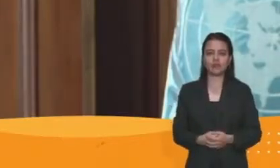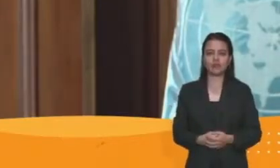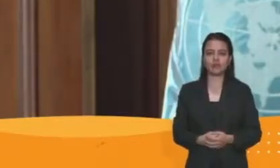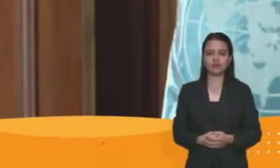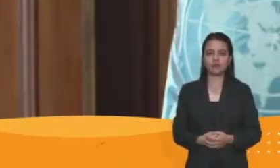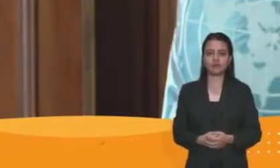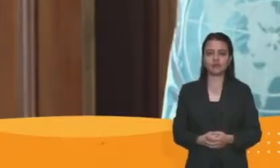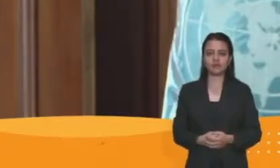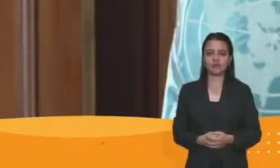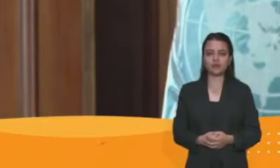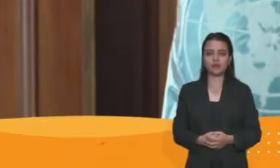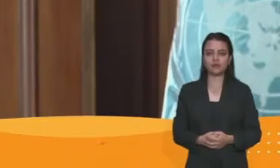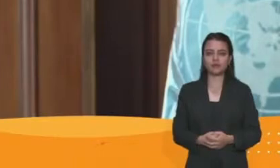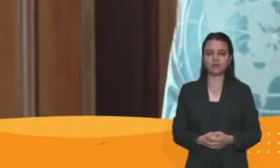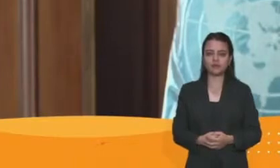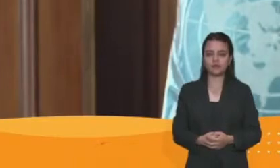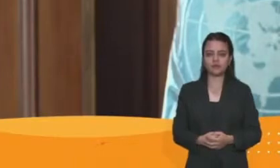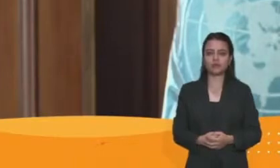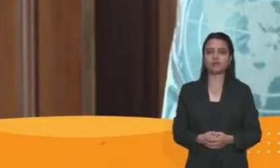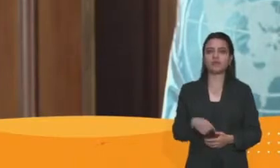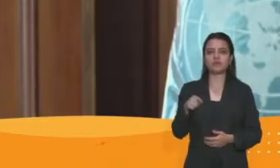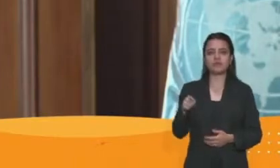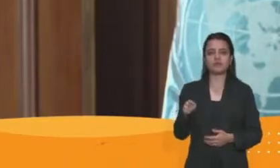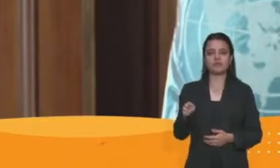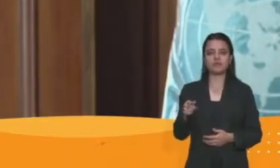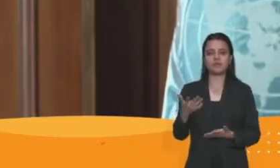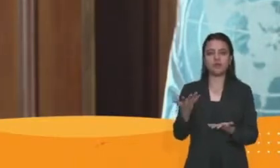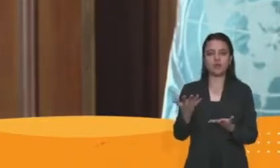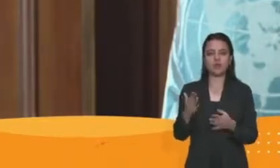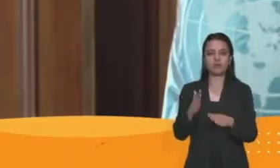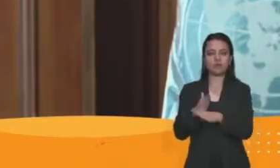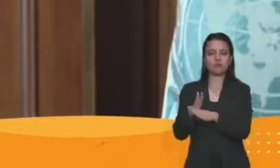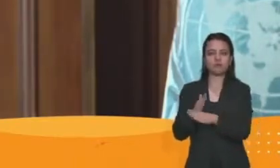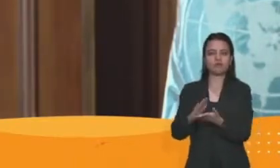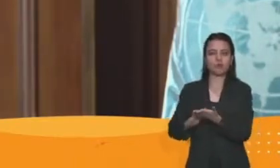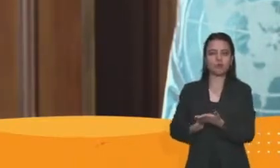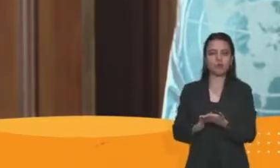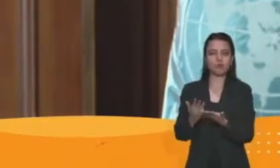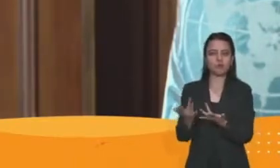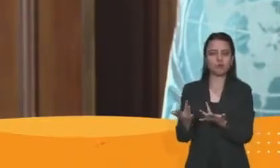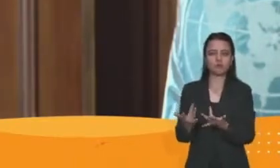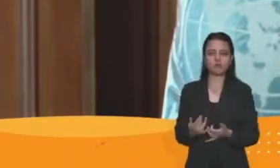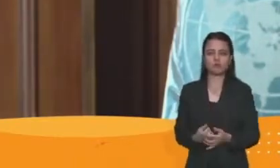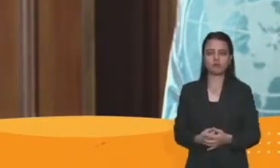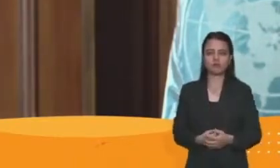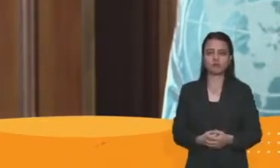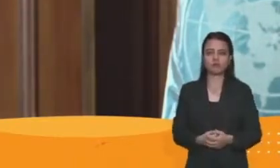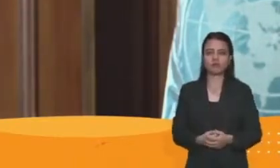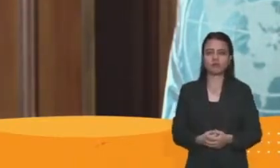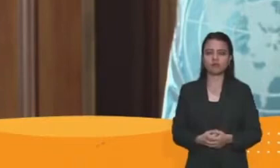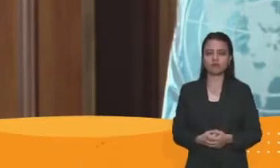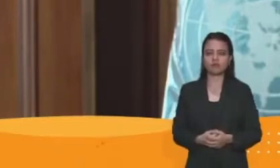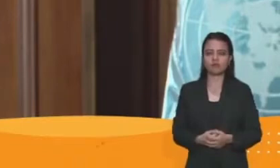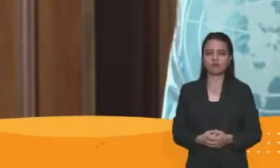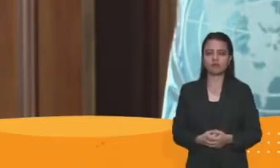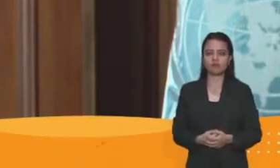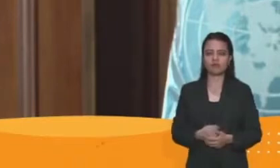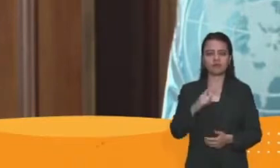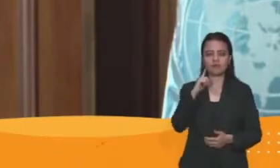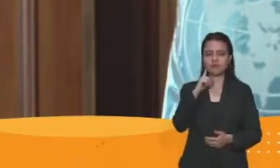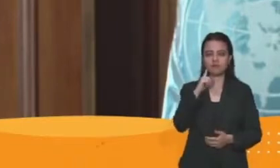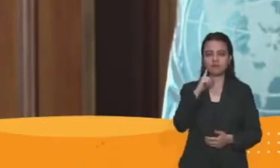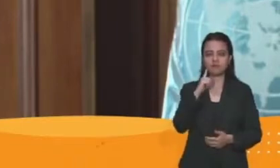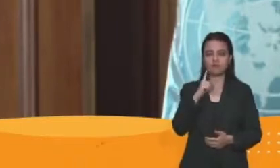the illegal exploitation. This means that in these zones, they do not count with the